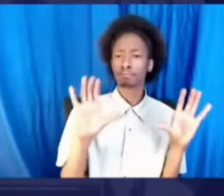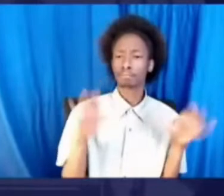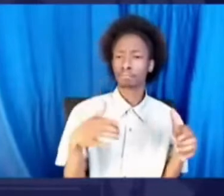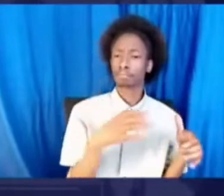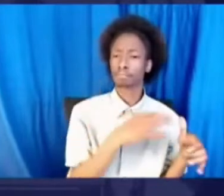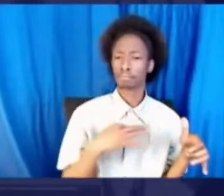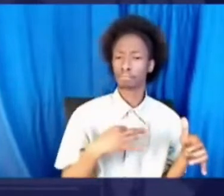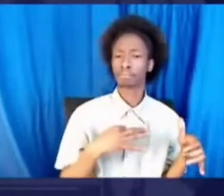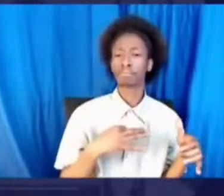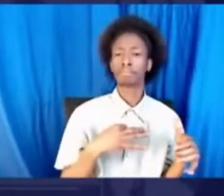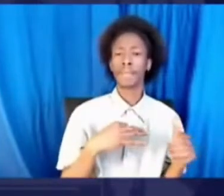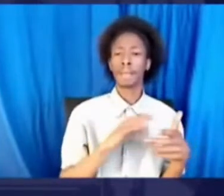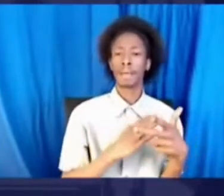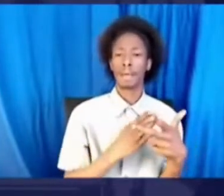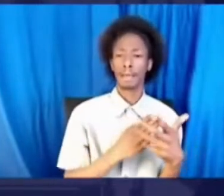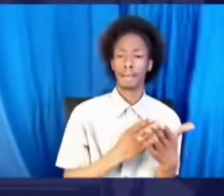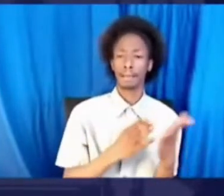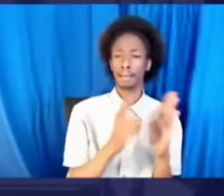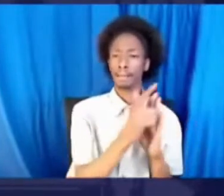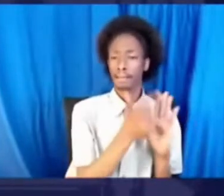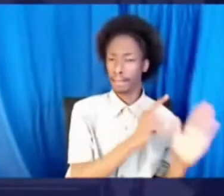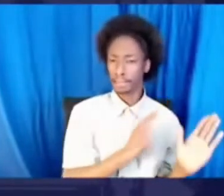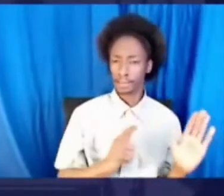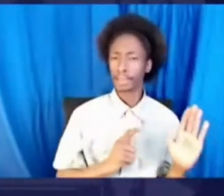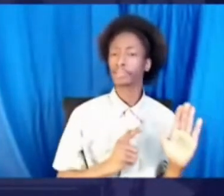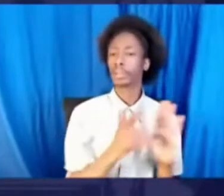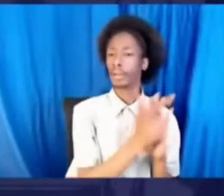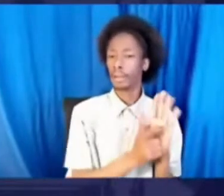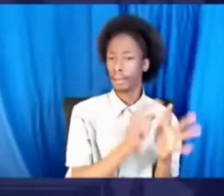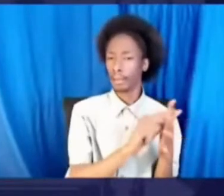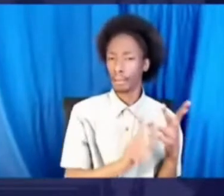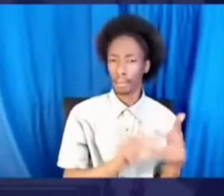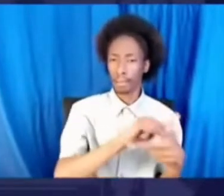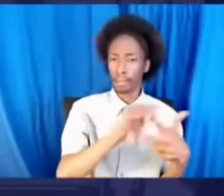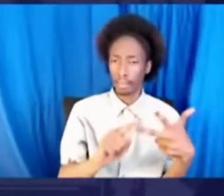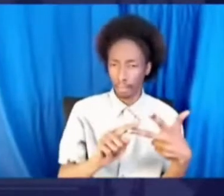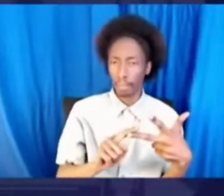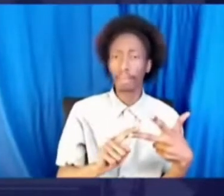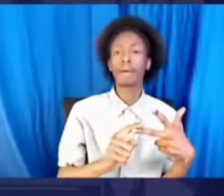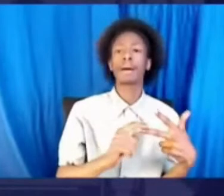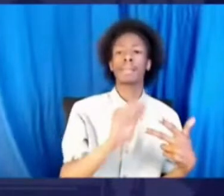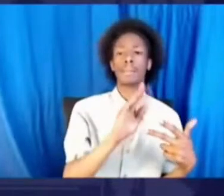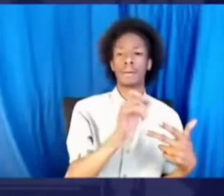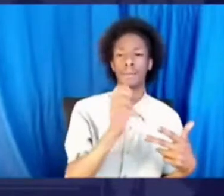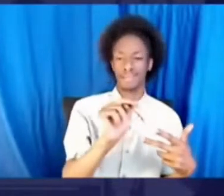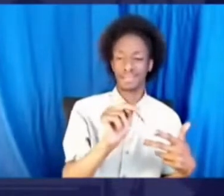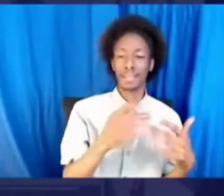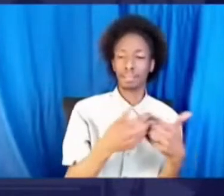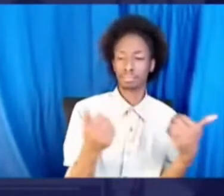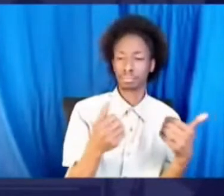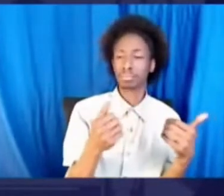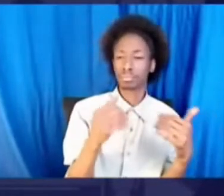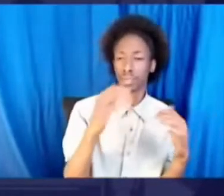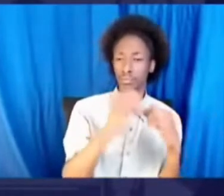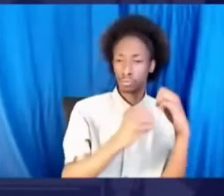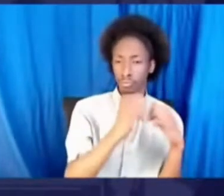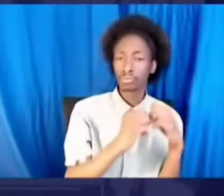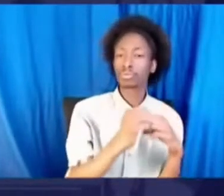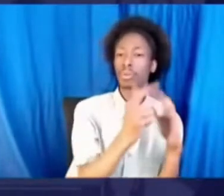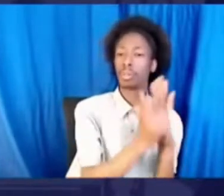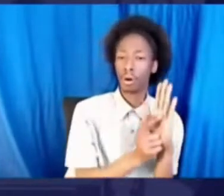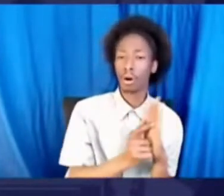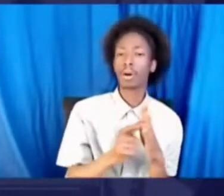legislation enacted over the past year, the Bipartisan Infrastructure Law, CHIPS and Science Act,